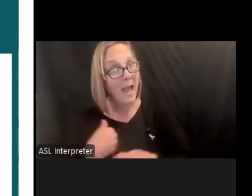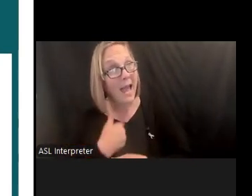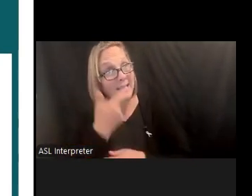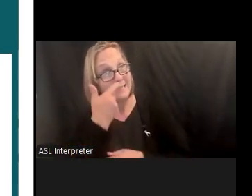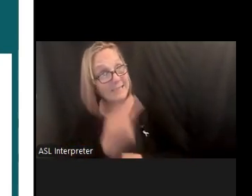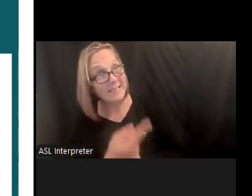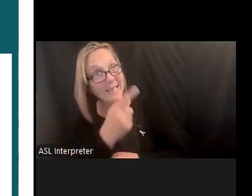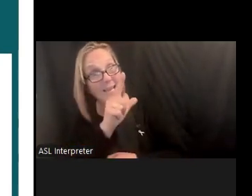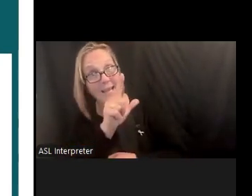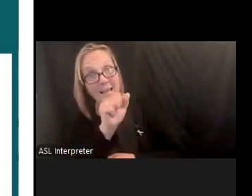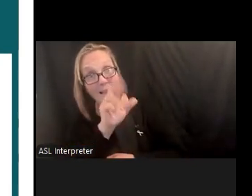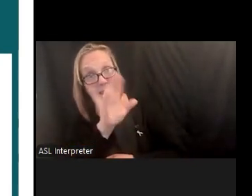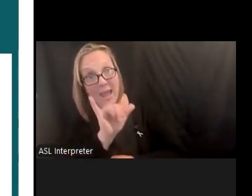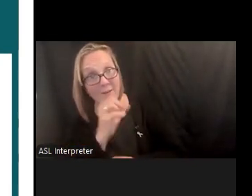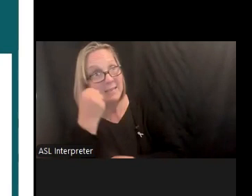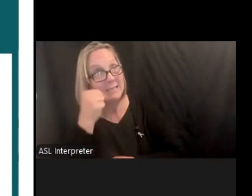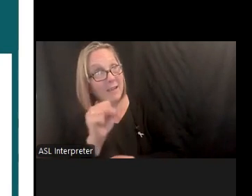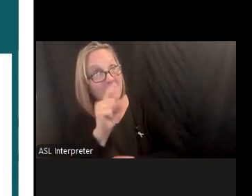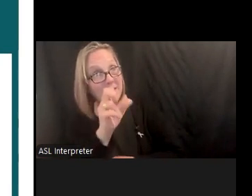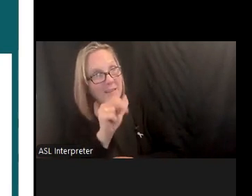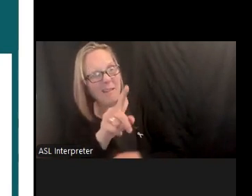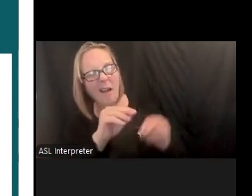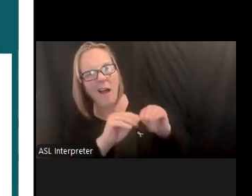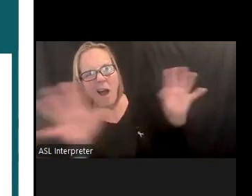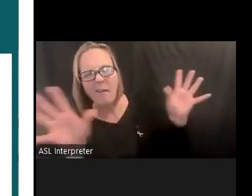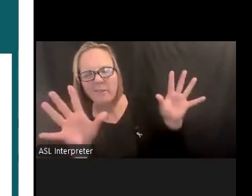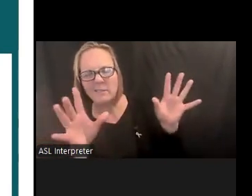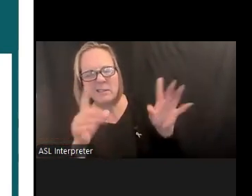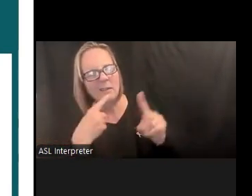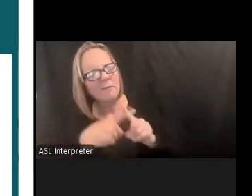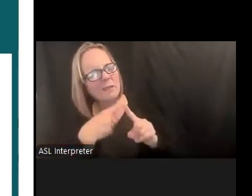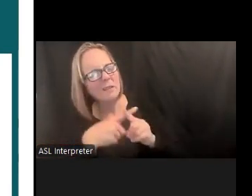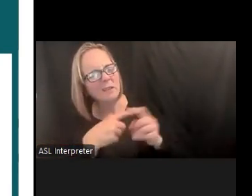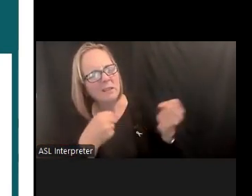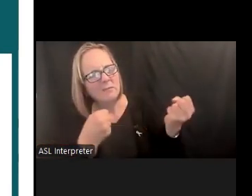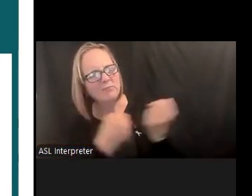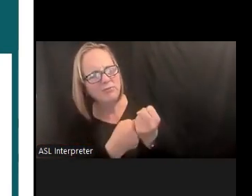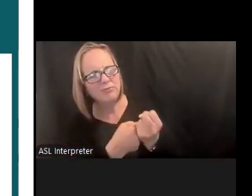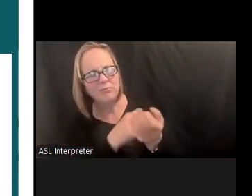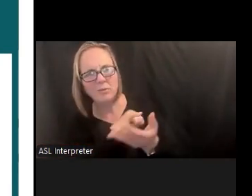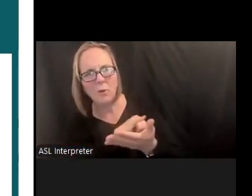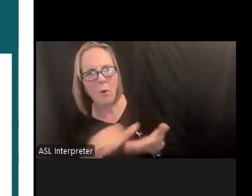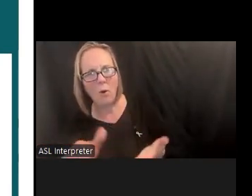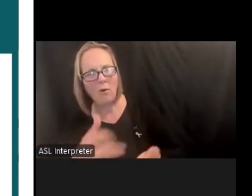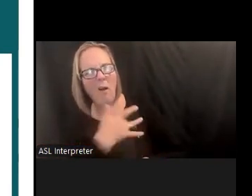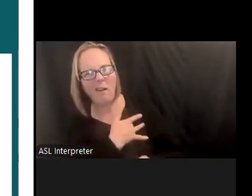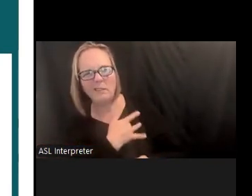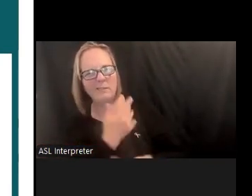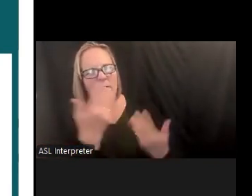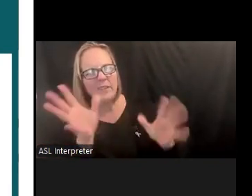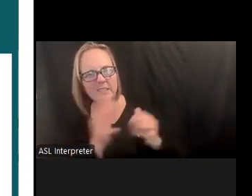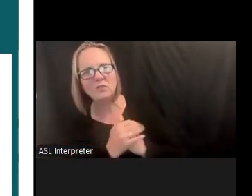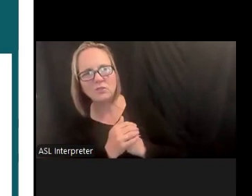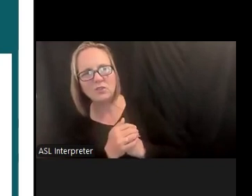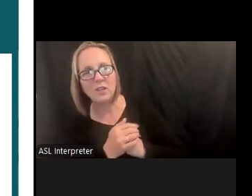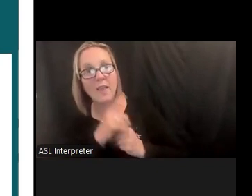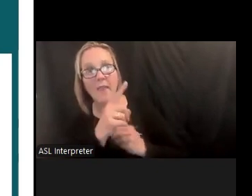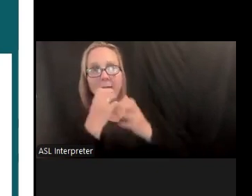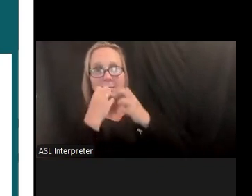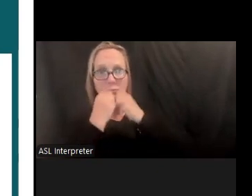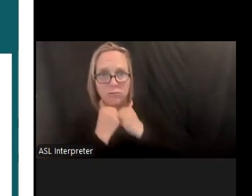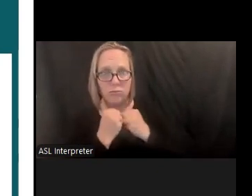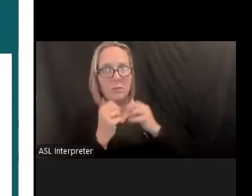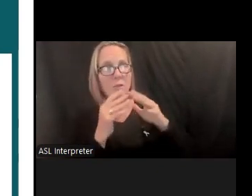his associates, they have the best interests of the city at heart. They care about and do right by diversity,